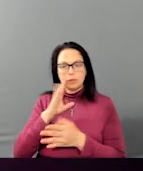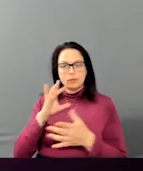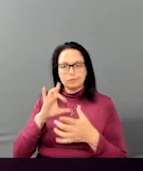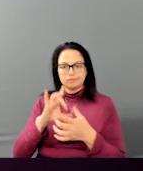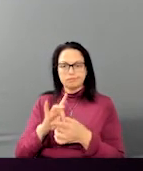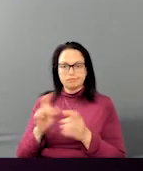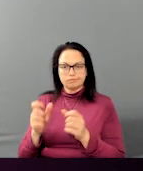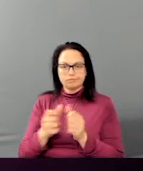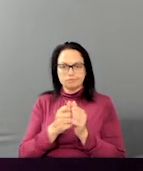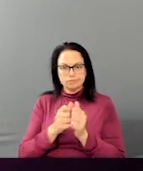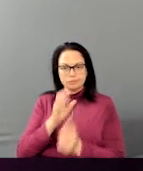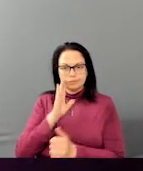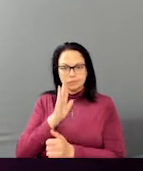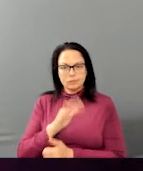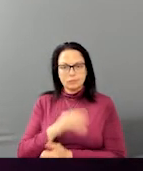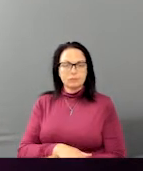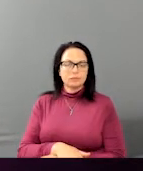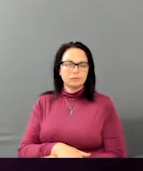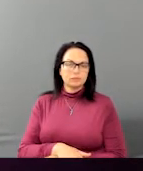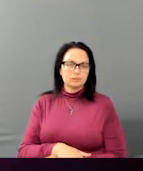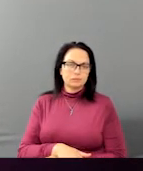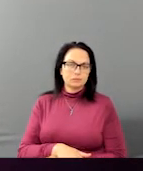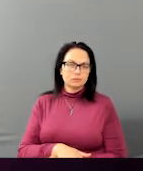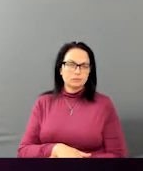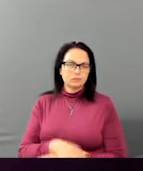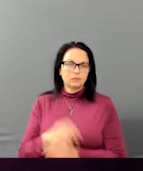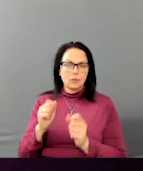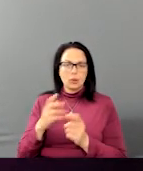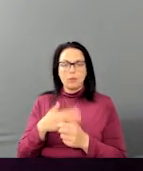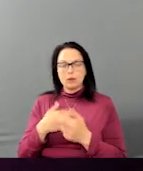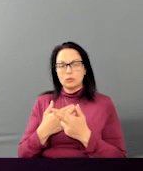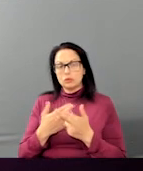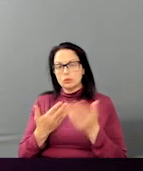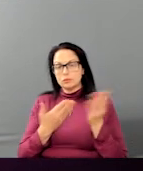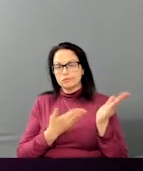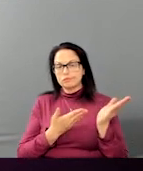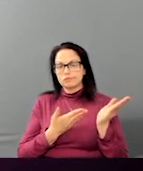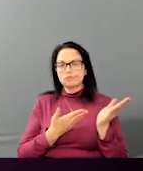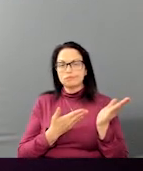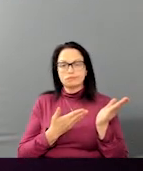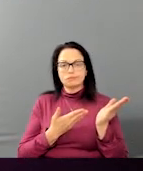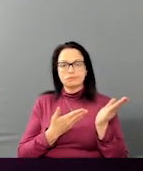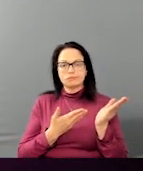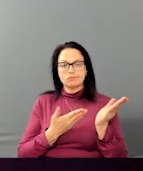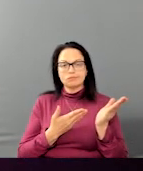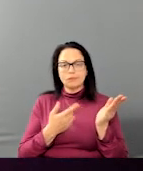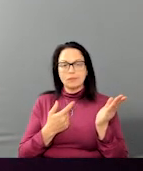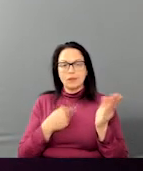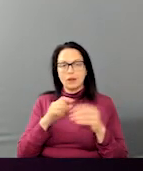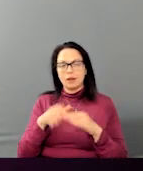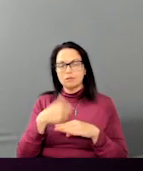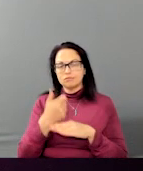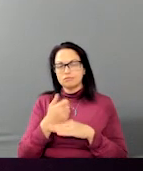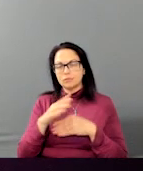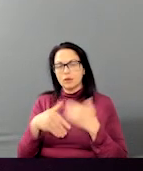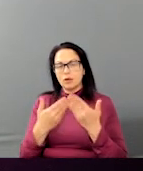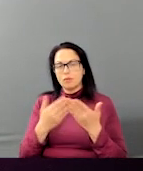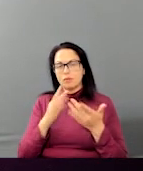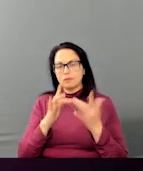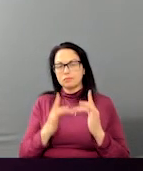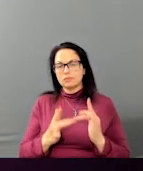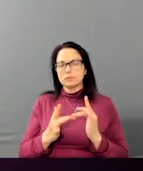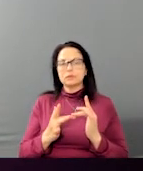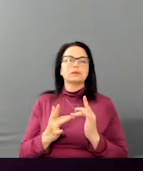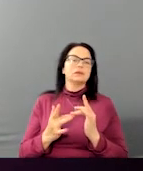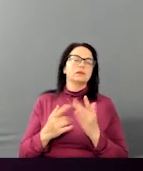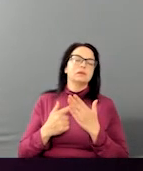together. Okay, so here are a bunch of resources that I've linked. I aggregated all of the different links that I talked about throughout the whole